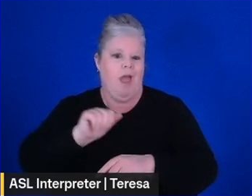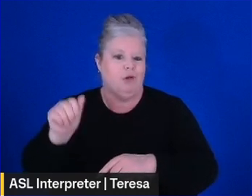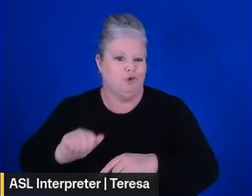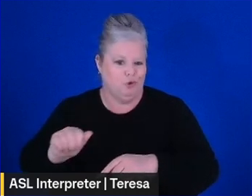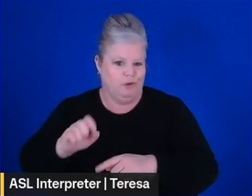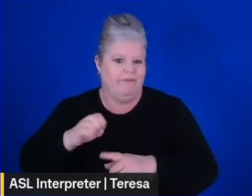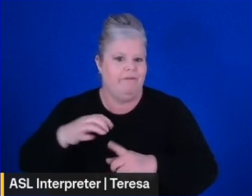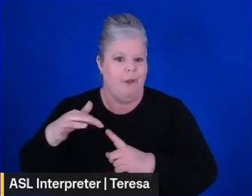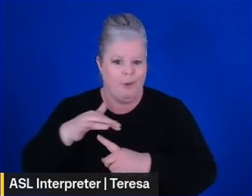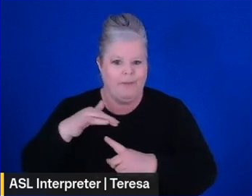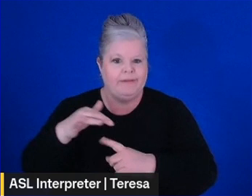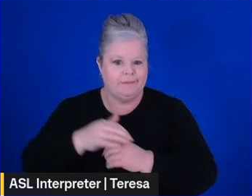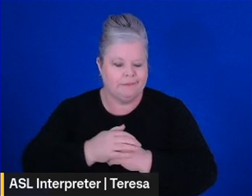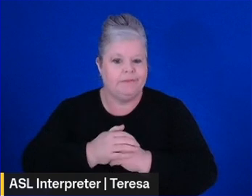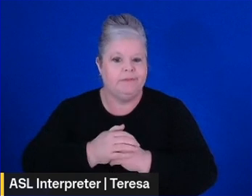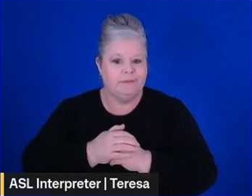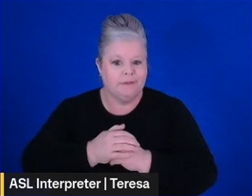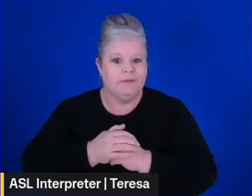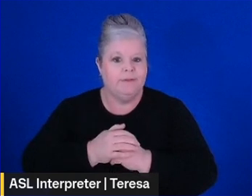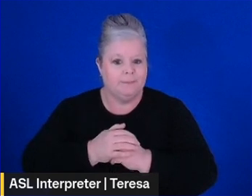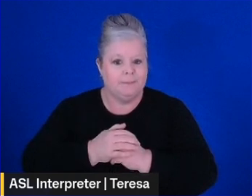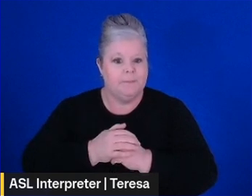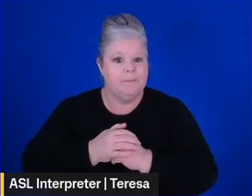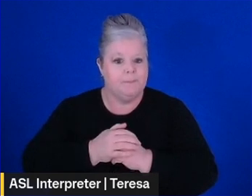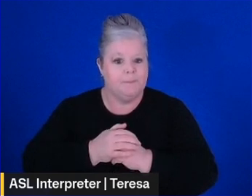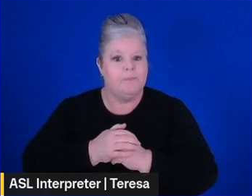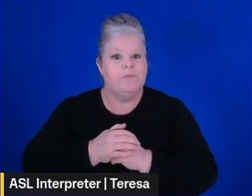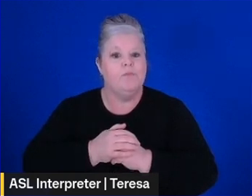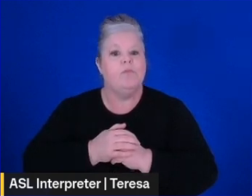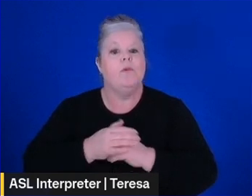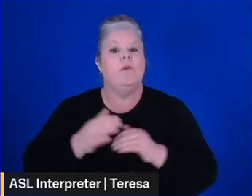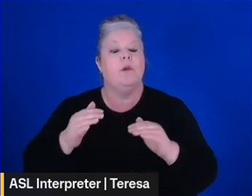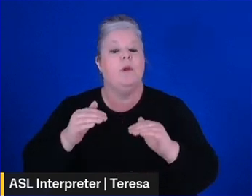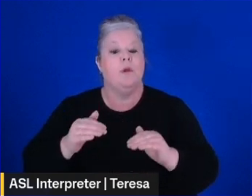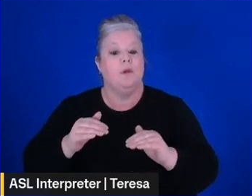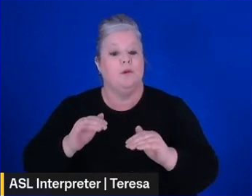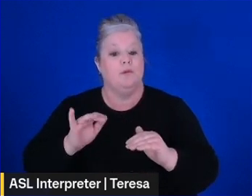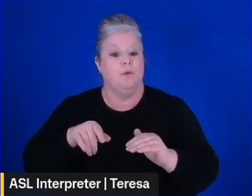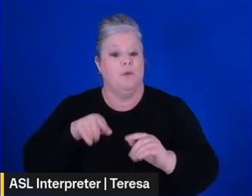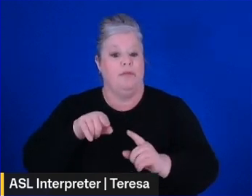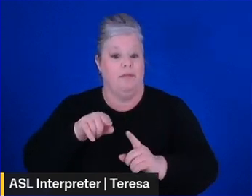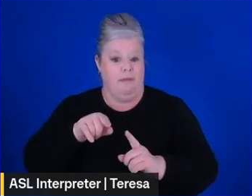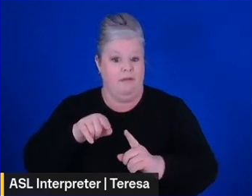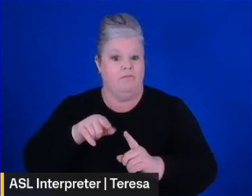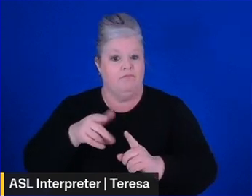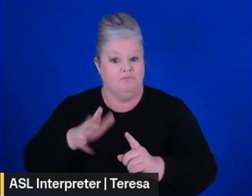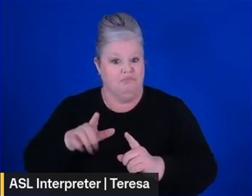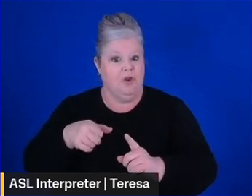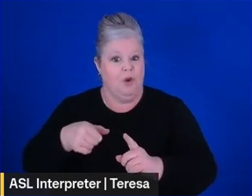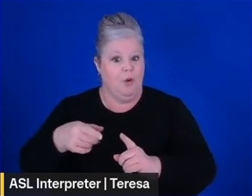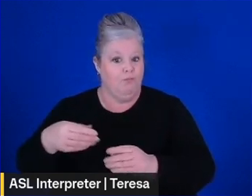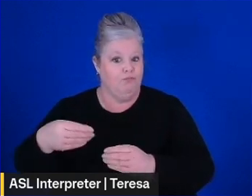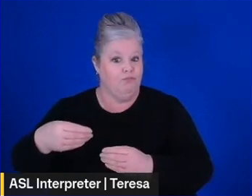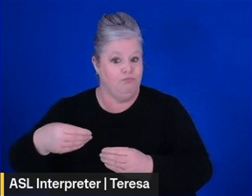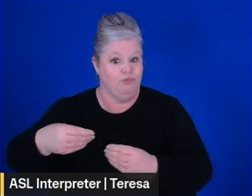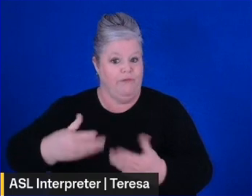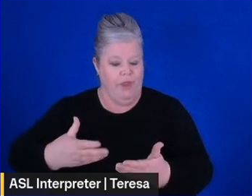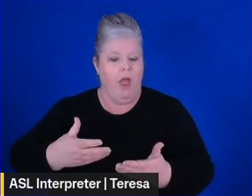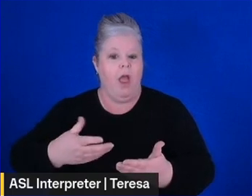Terraform. So for those that know the Azure RM provider, for example, we can